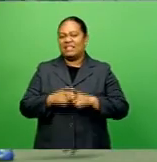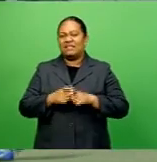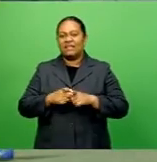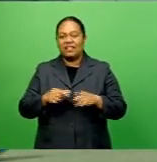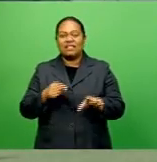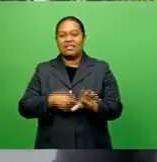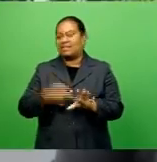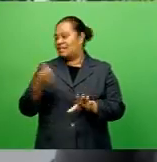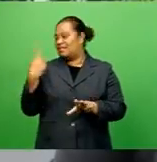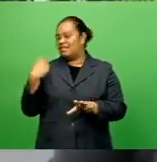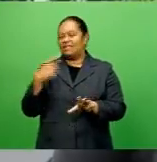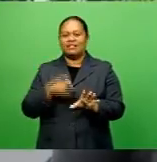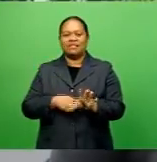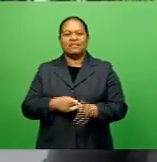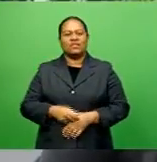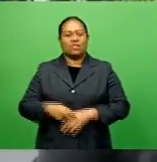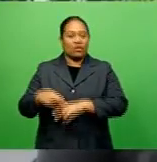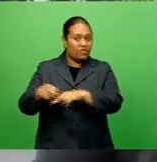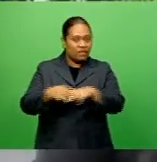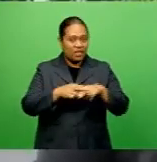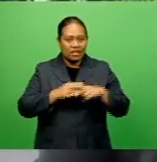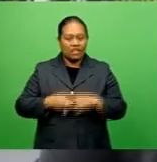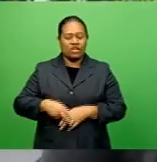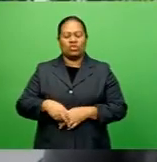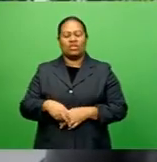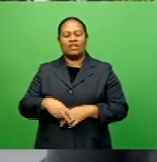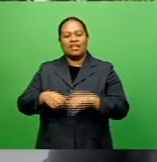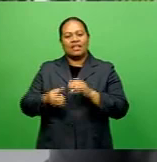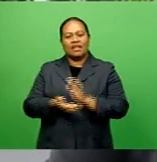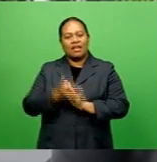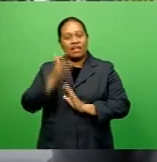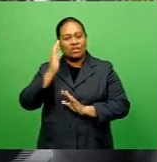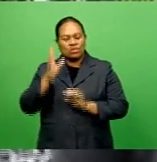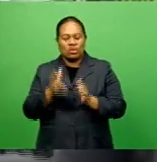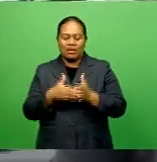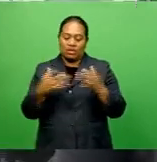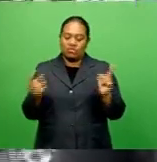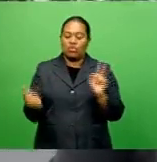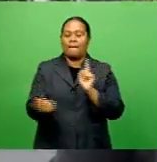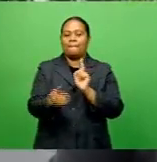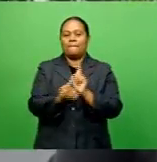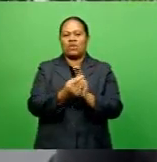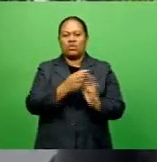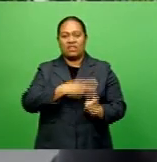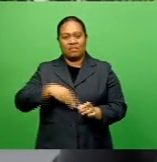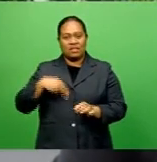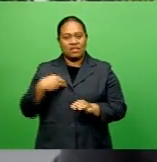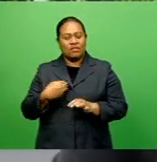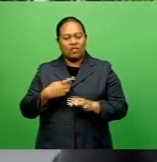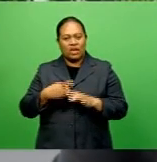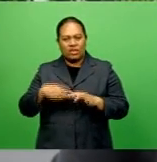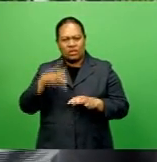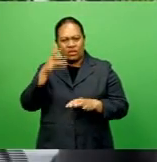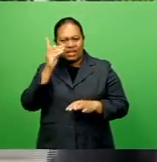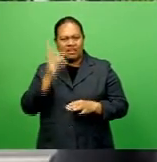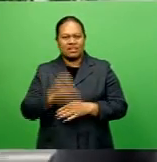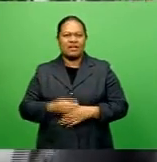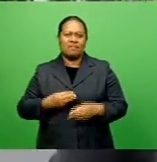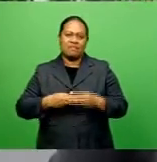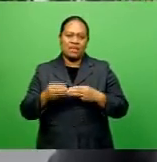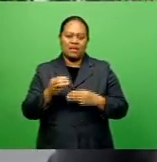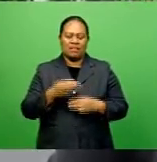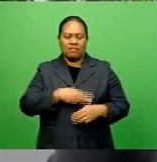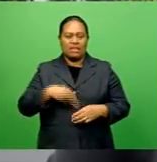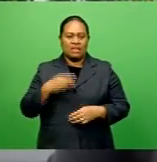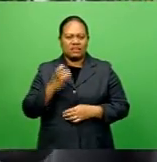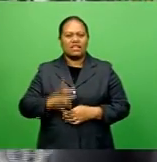much last year. The Fiji Secondary School's athletics executives will be meeting with the Minister for Education tomorrow and are hoping to